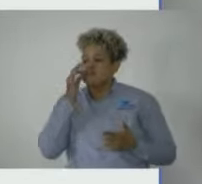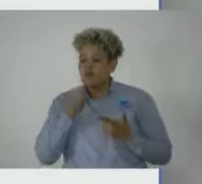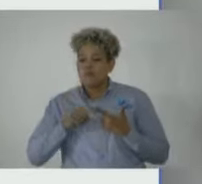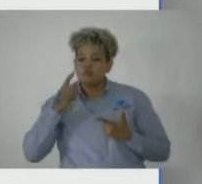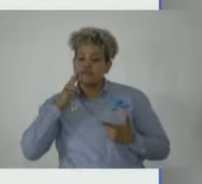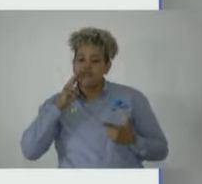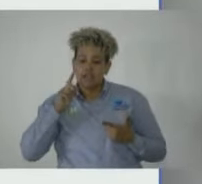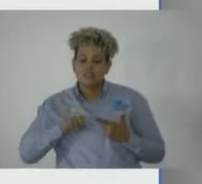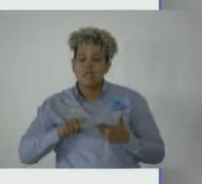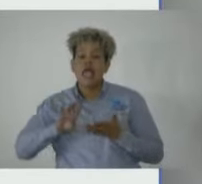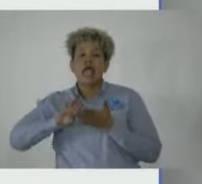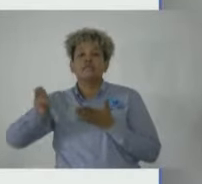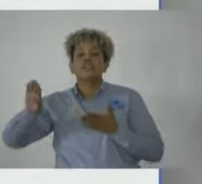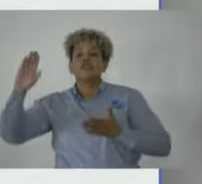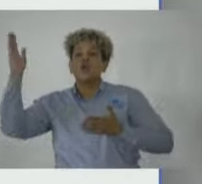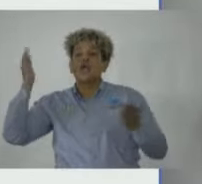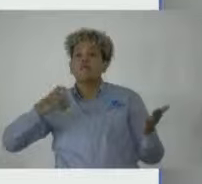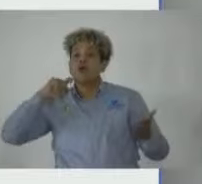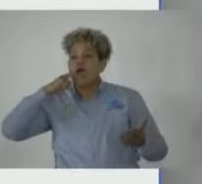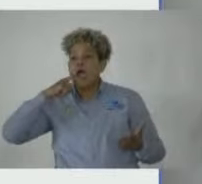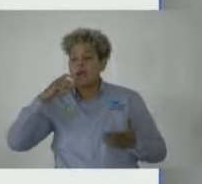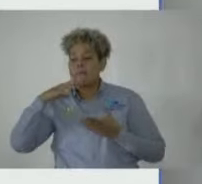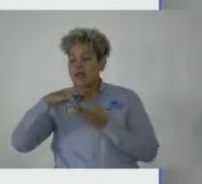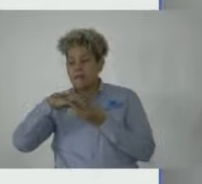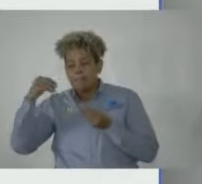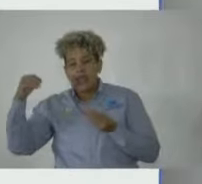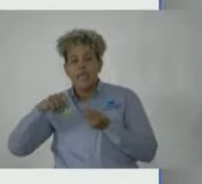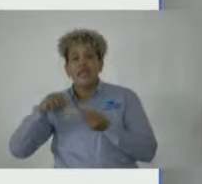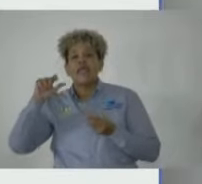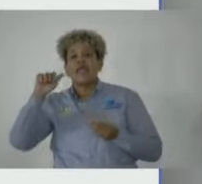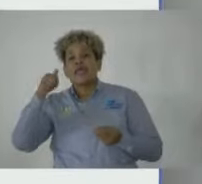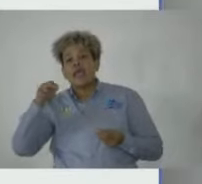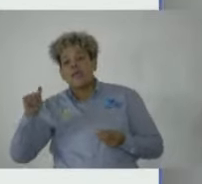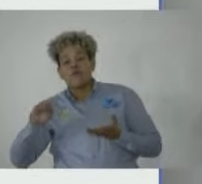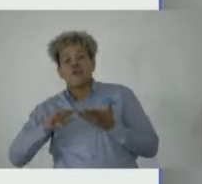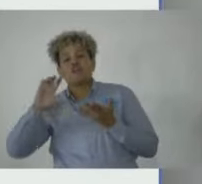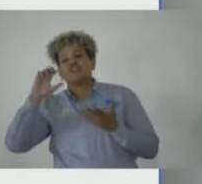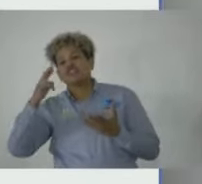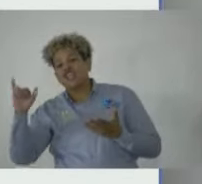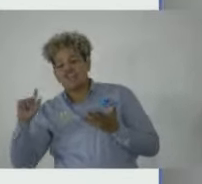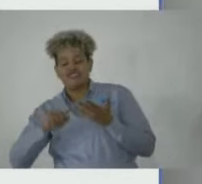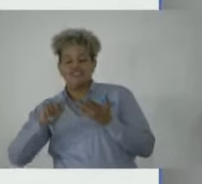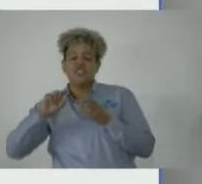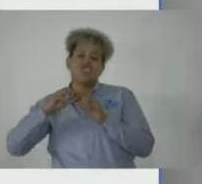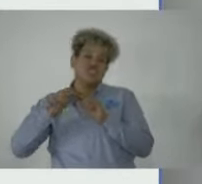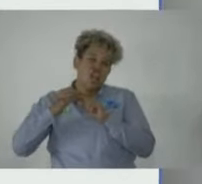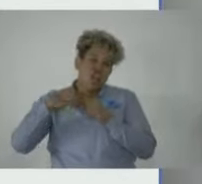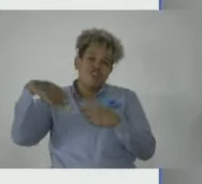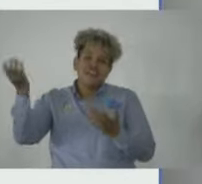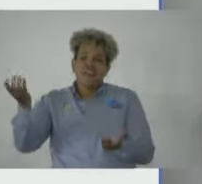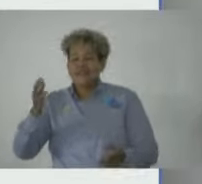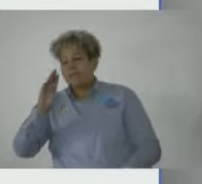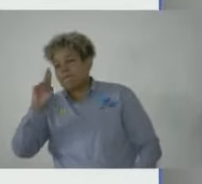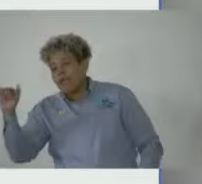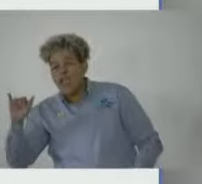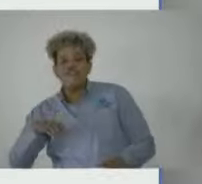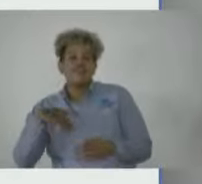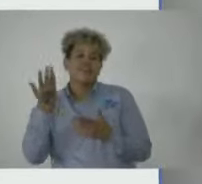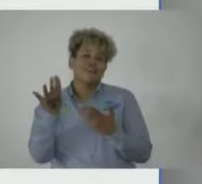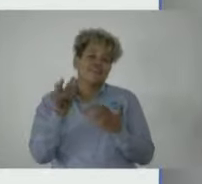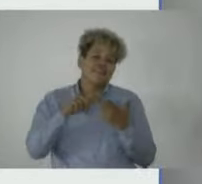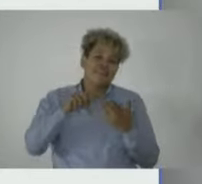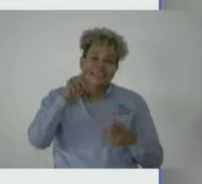vegetables, excluding imported apples, pears, apricots, cherries, peaches, nectarines, plums, berries, grapes, and kiwis,